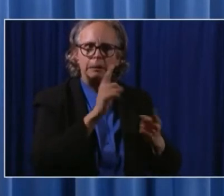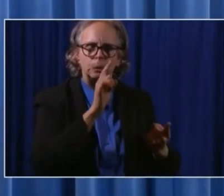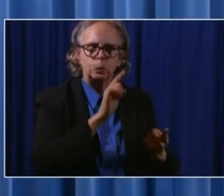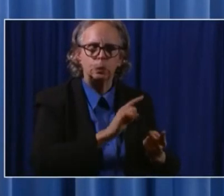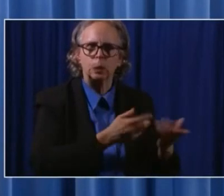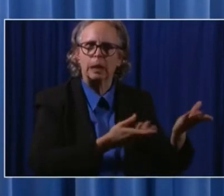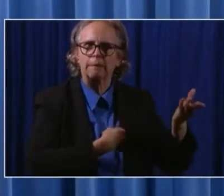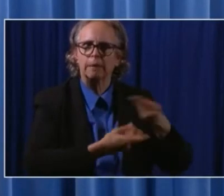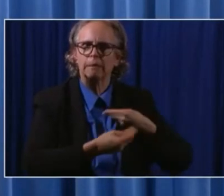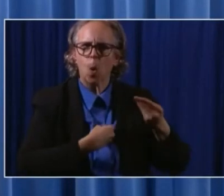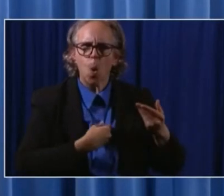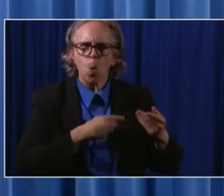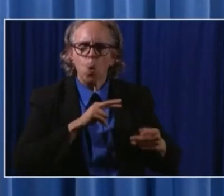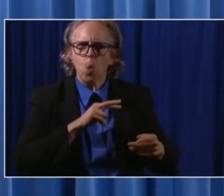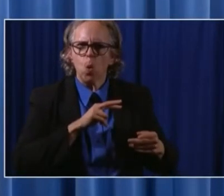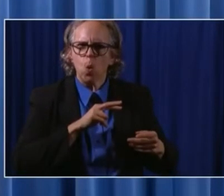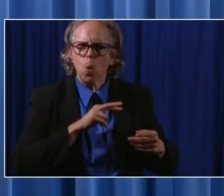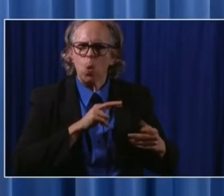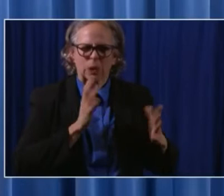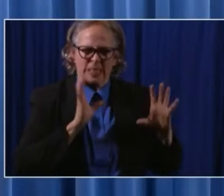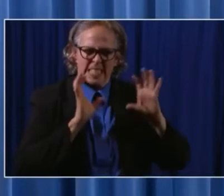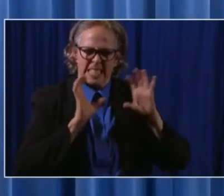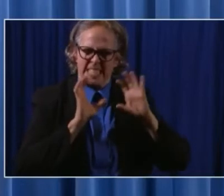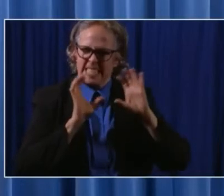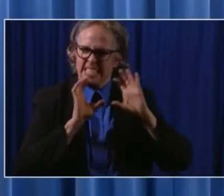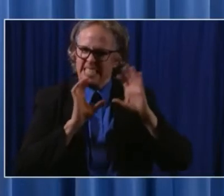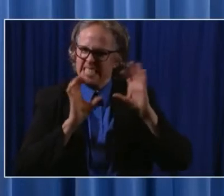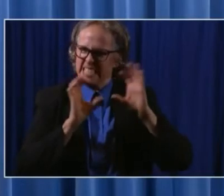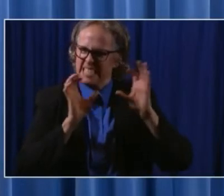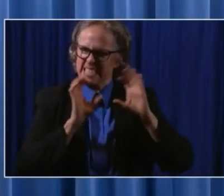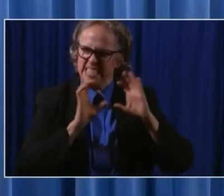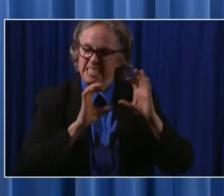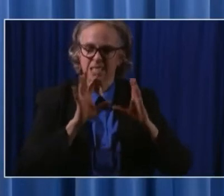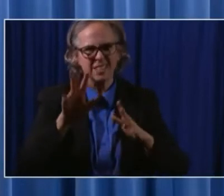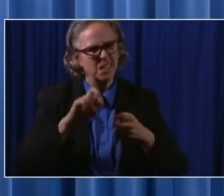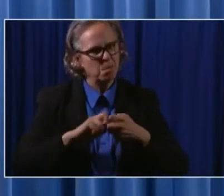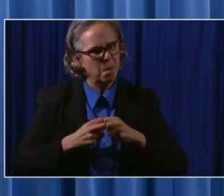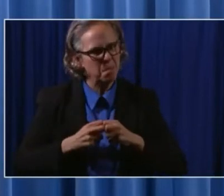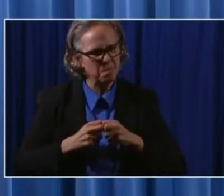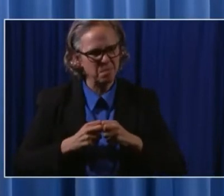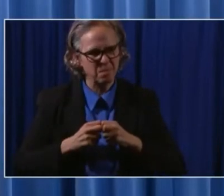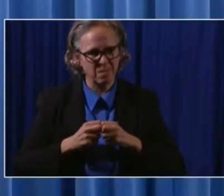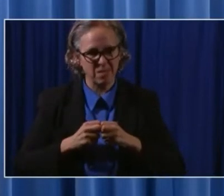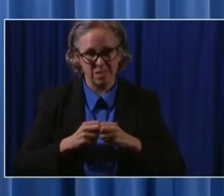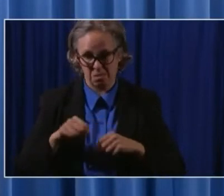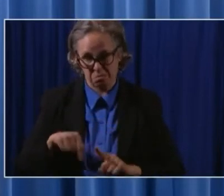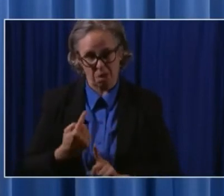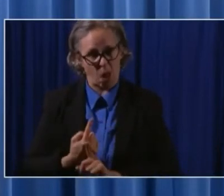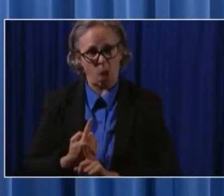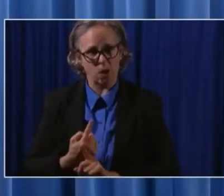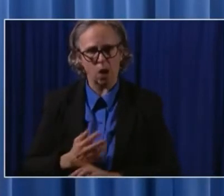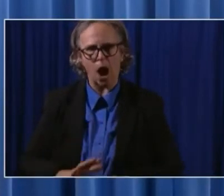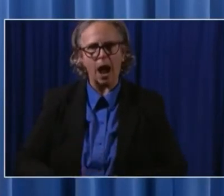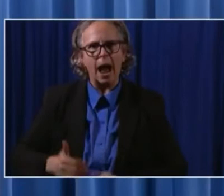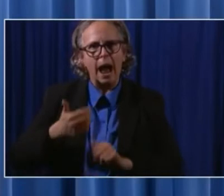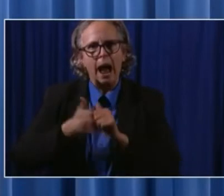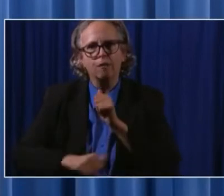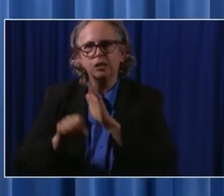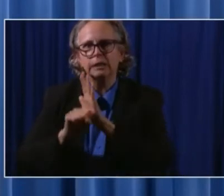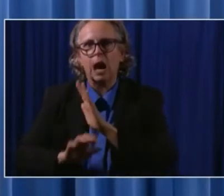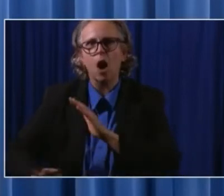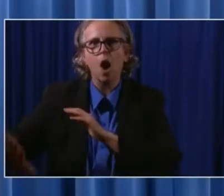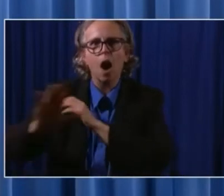testing, but it's a problem that every state is facing, every governor is facing, every governor is trying to